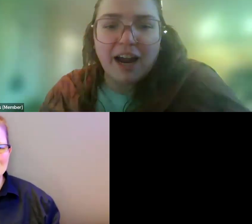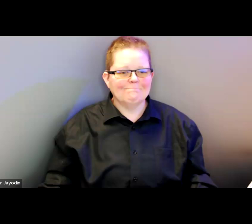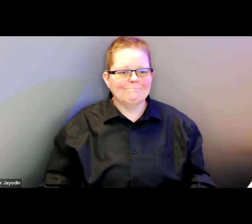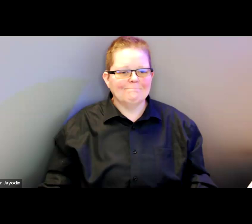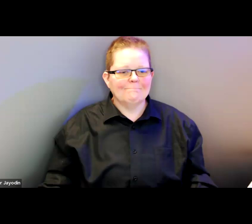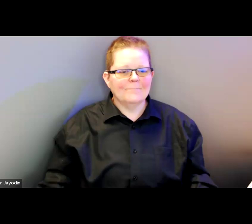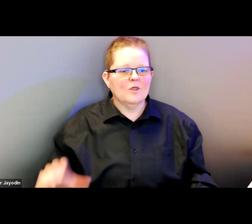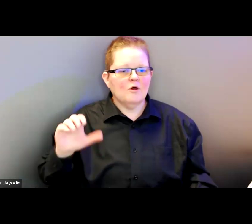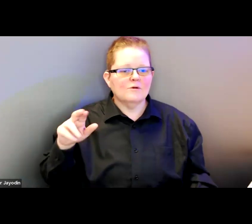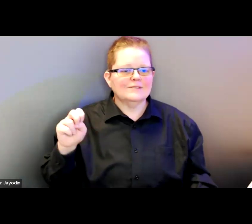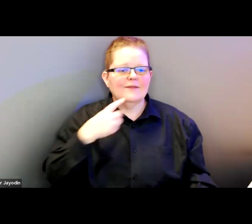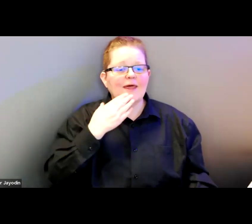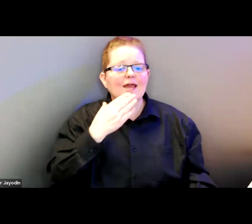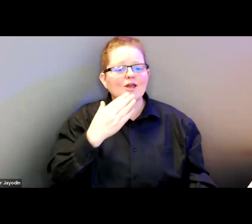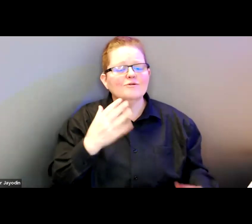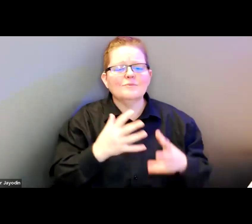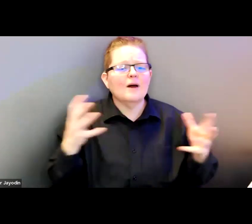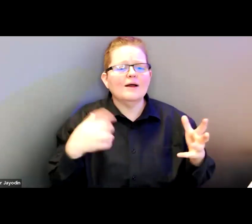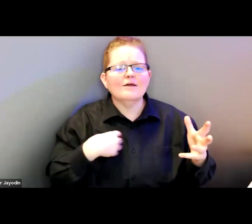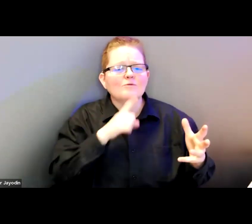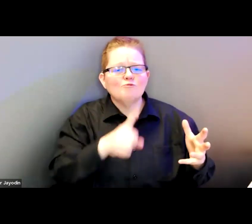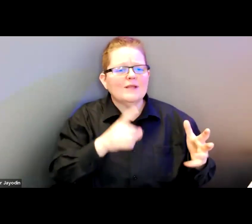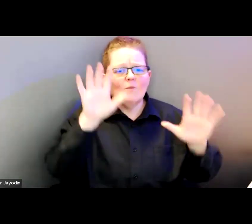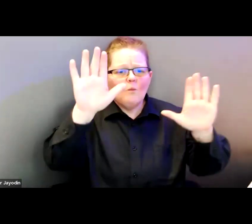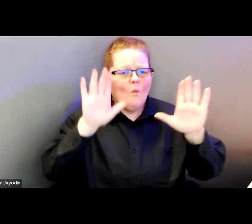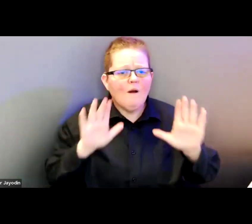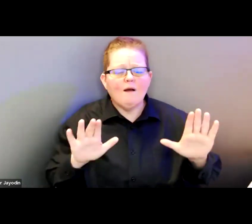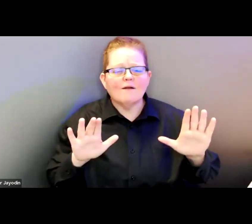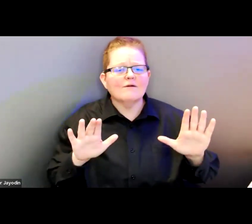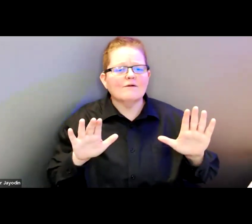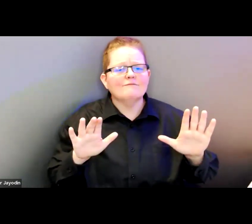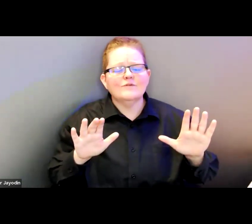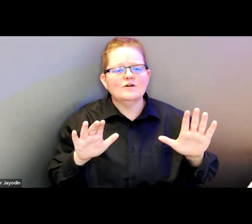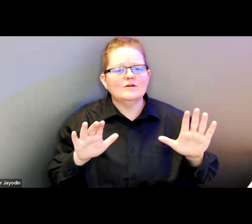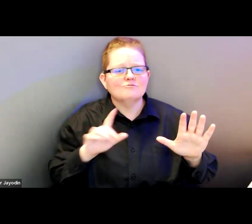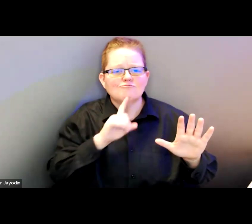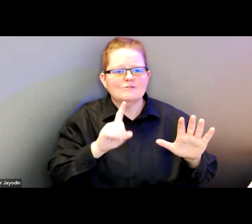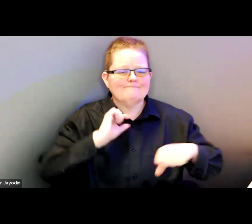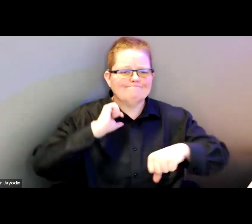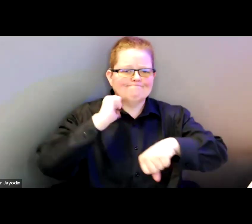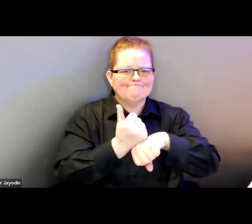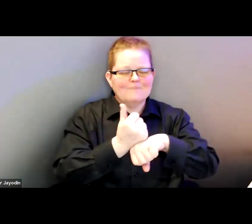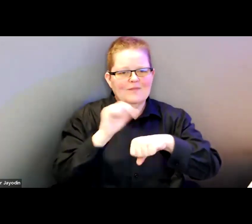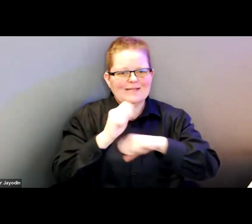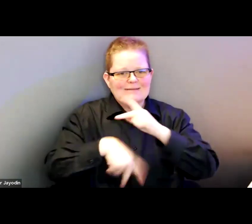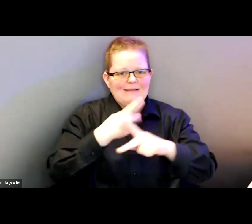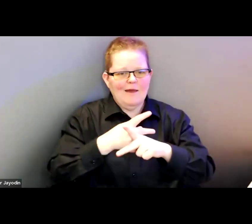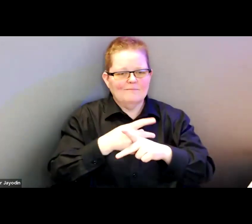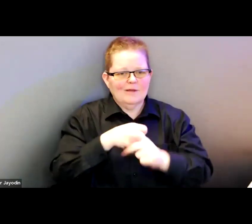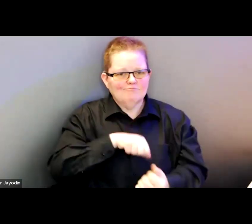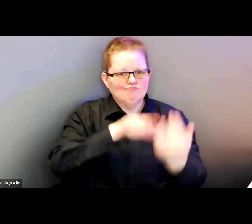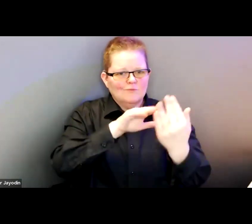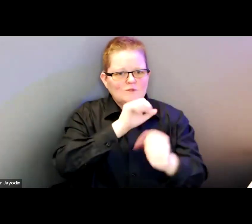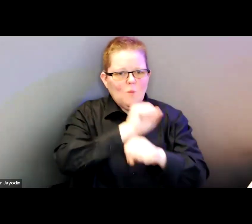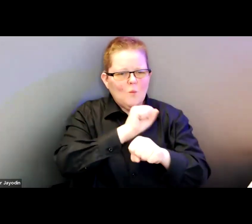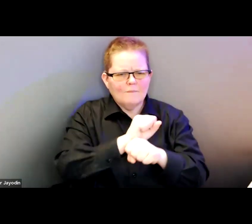much. I think this is really a wonderful way to sort of divide up this work. I'm wondering though, if there's